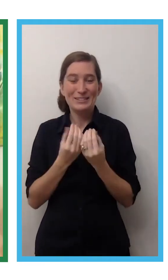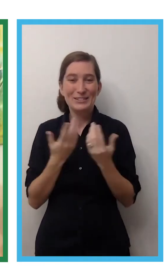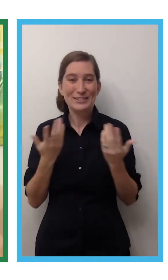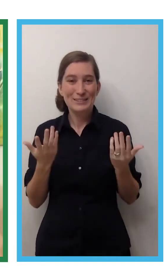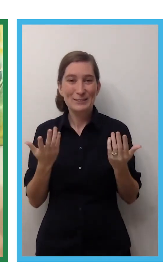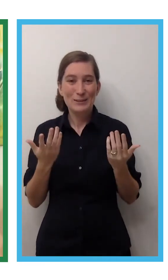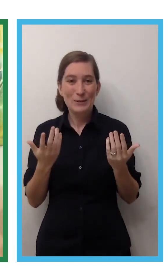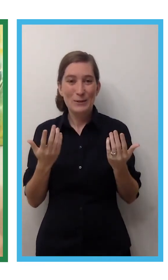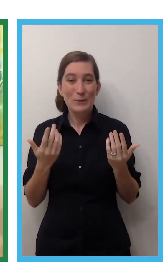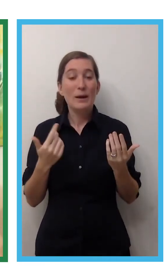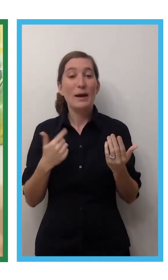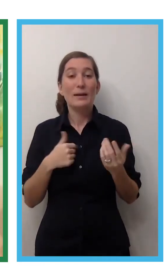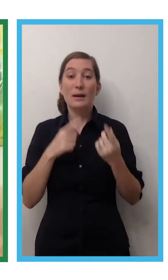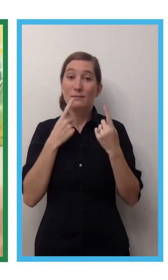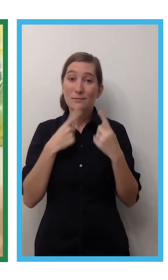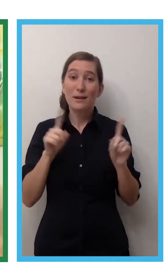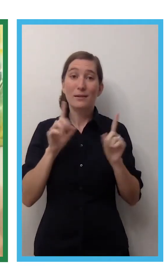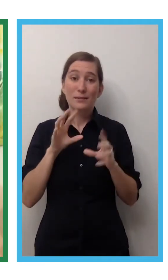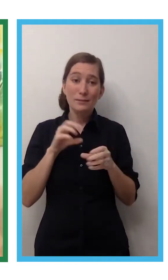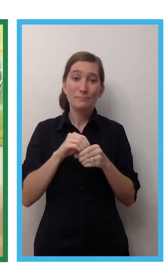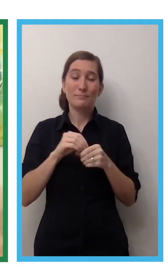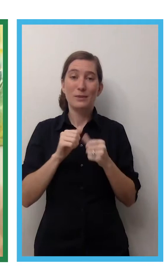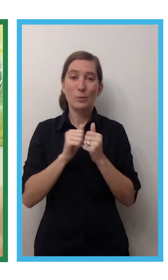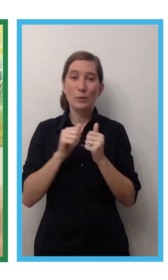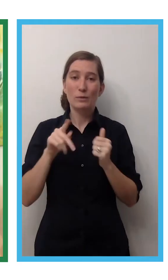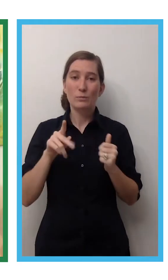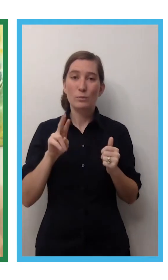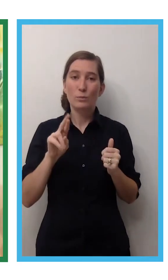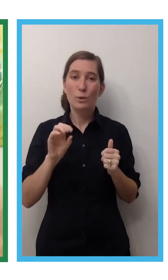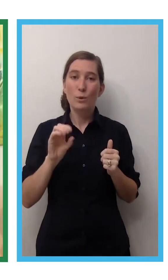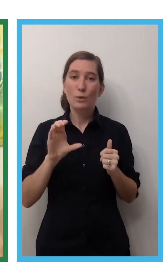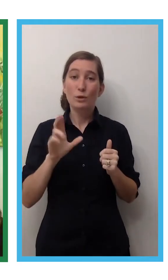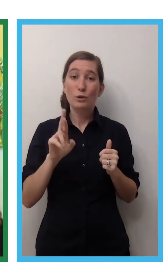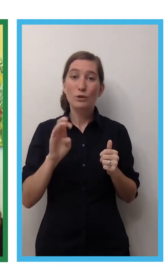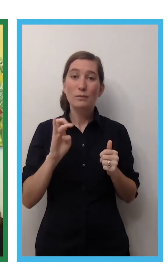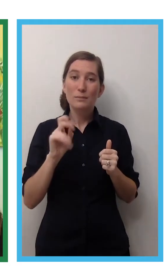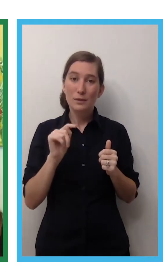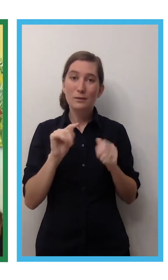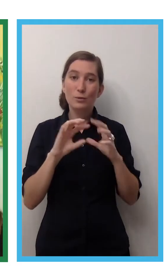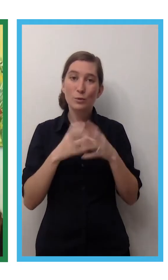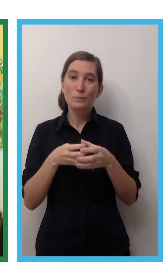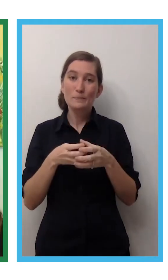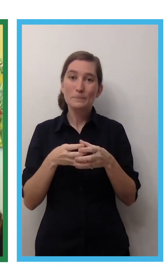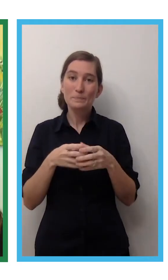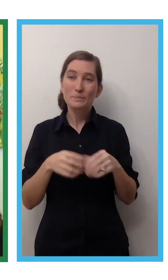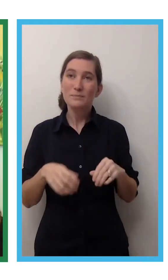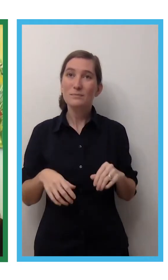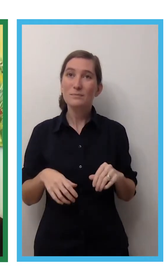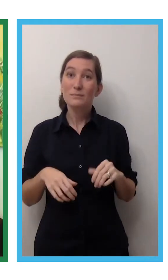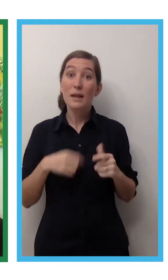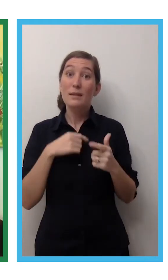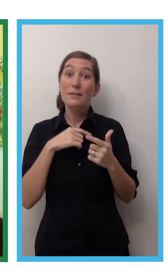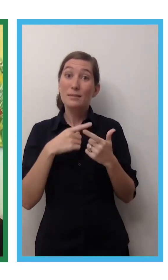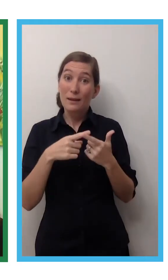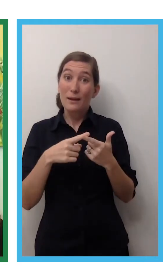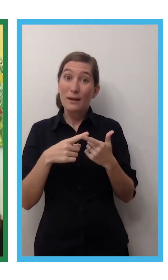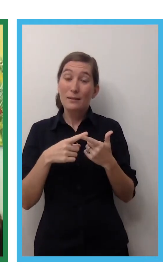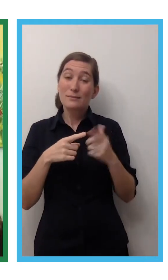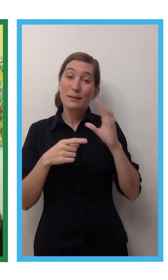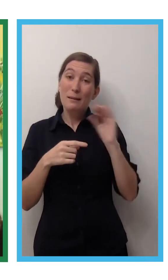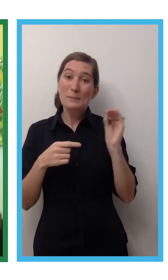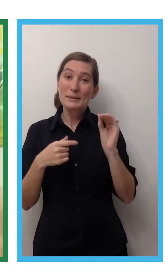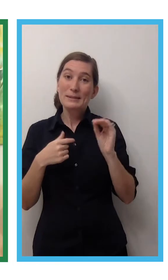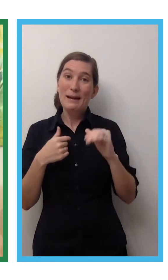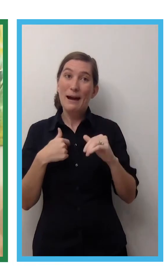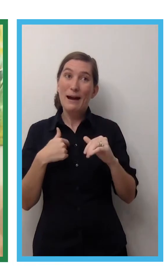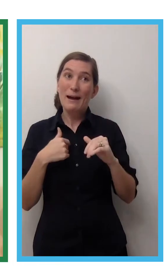procurement group. And so then I got them to send me to school to learn a little bit about